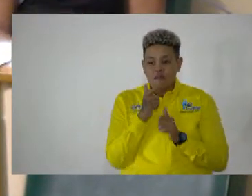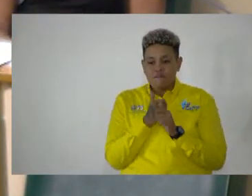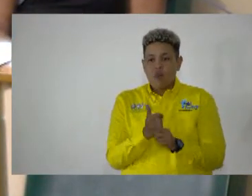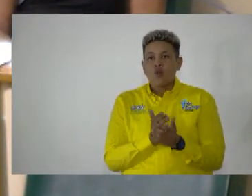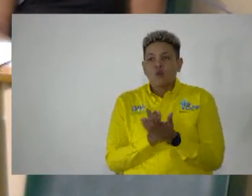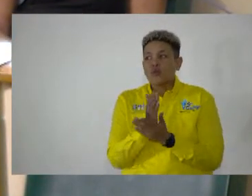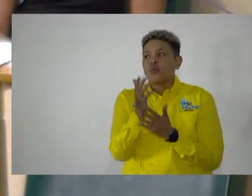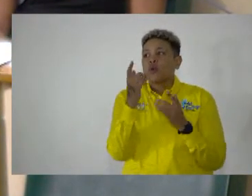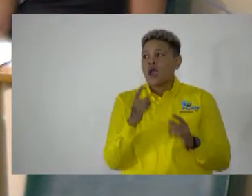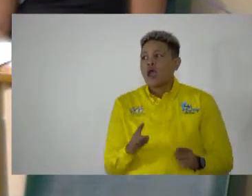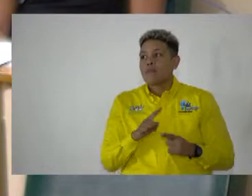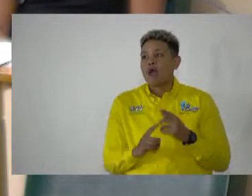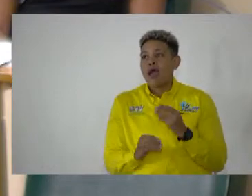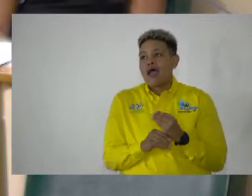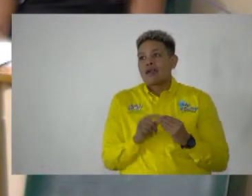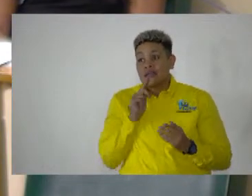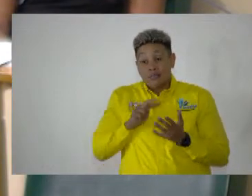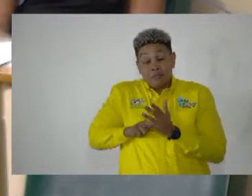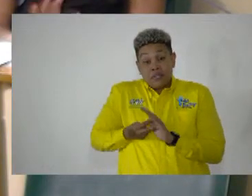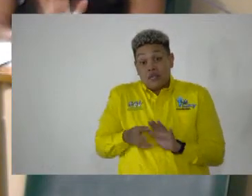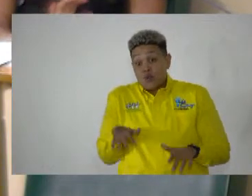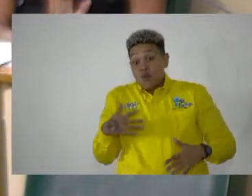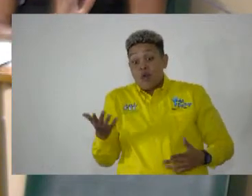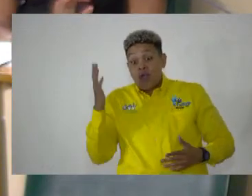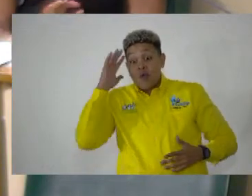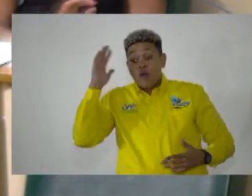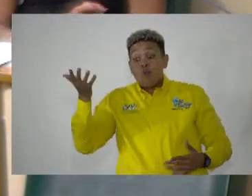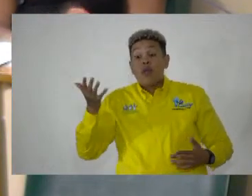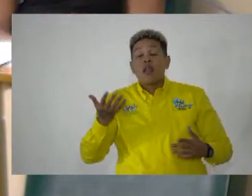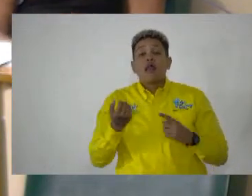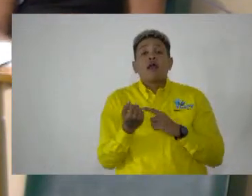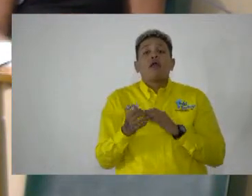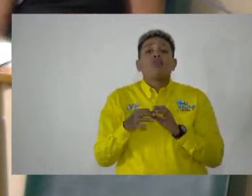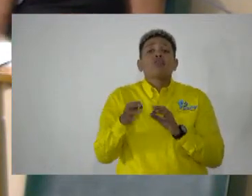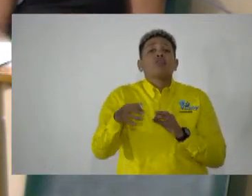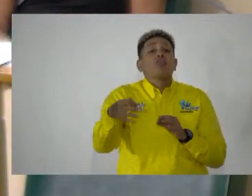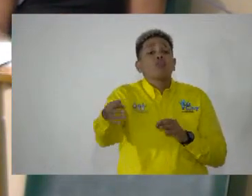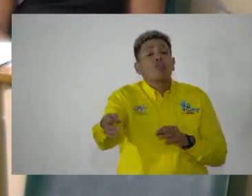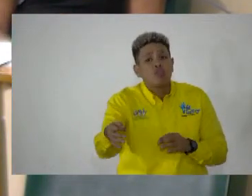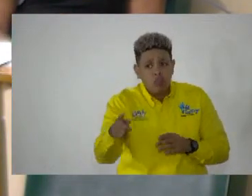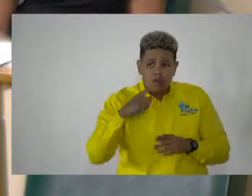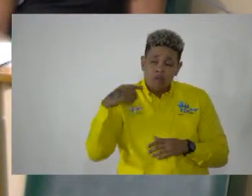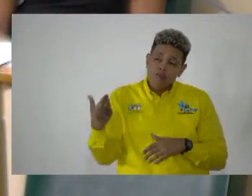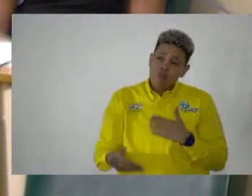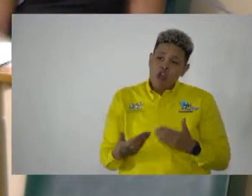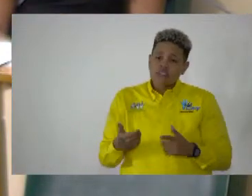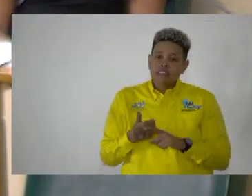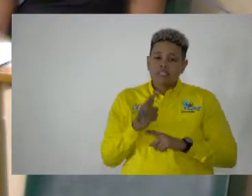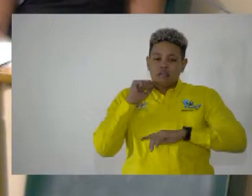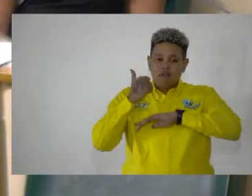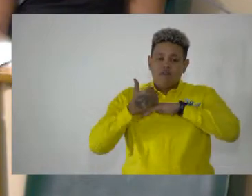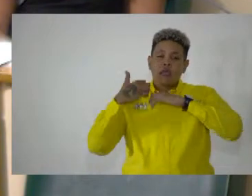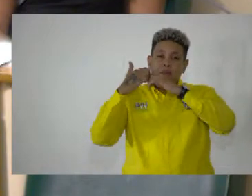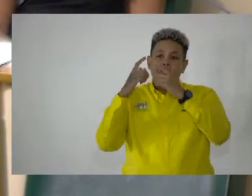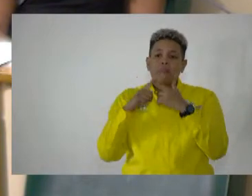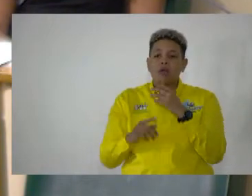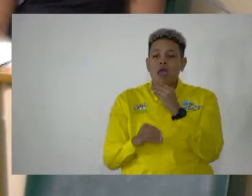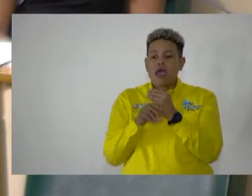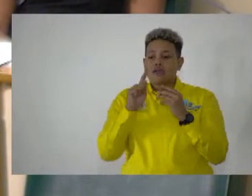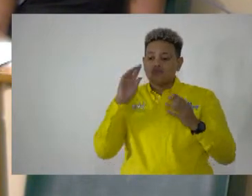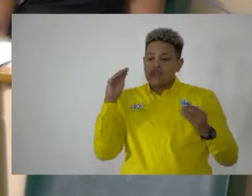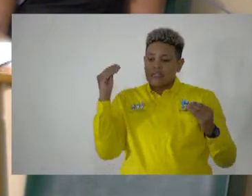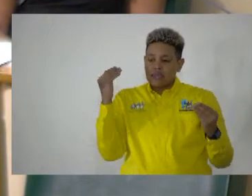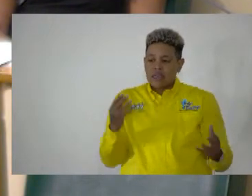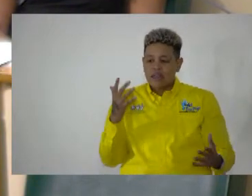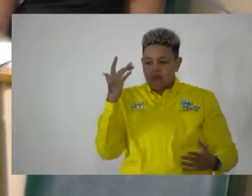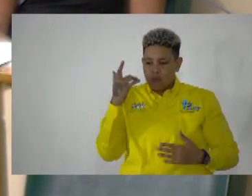through. And it means that it will elongate the process of implementation and delivery.